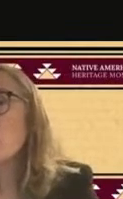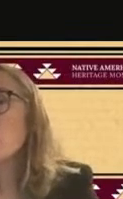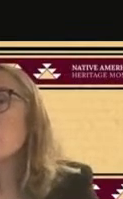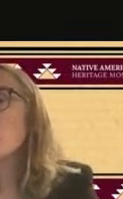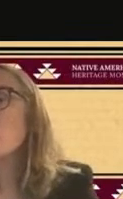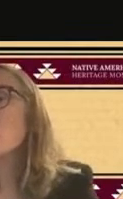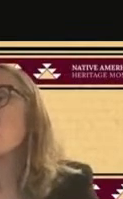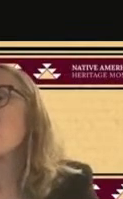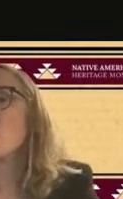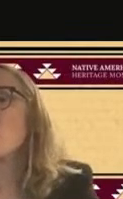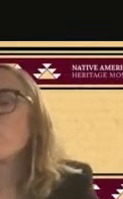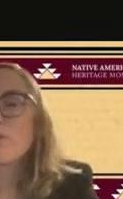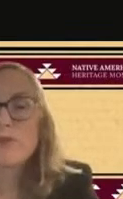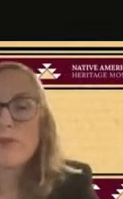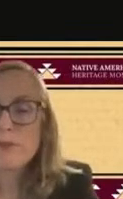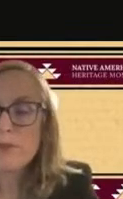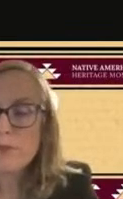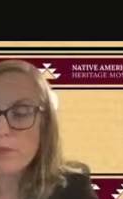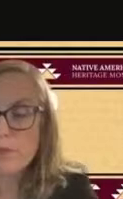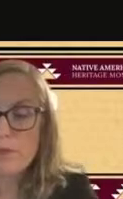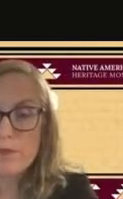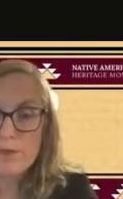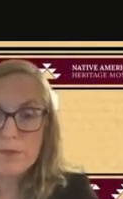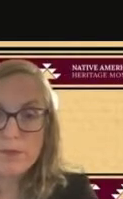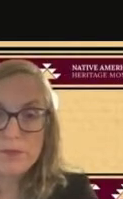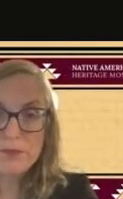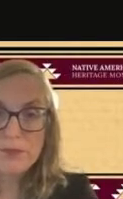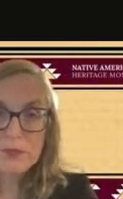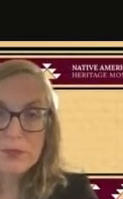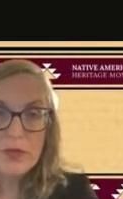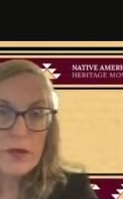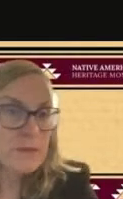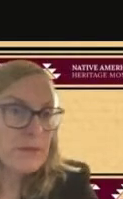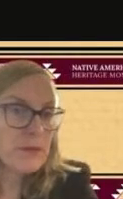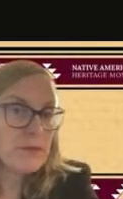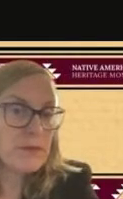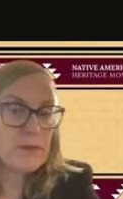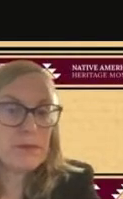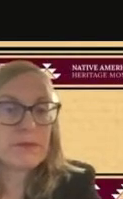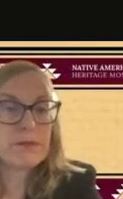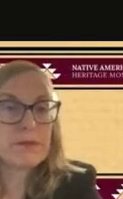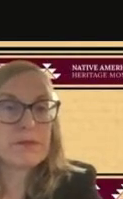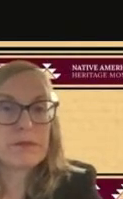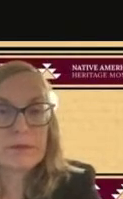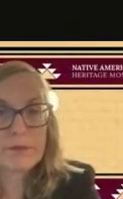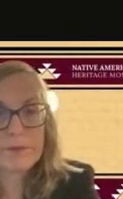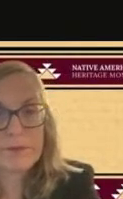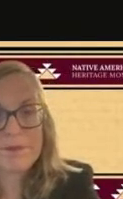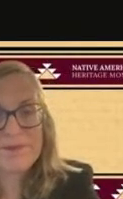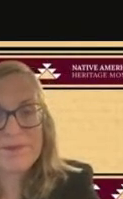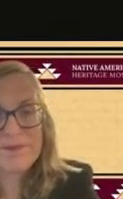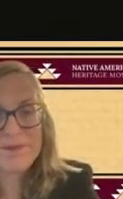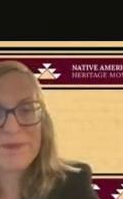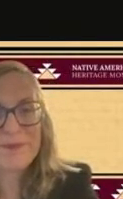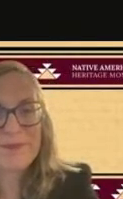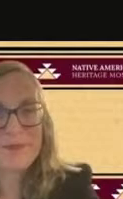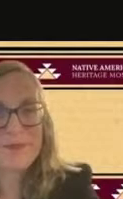employee associations. And that was the end of those comments. And again, they will be posted on the district